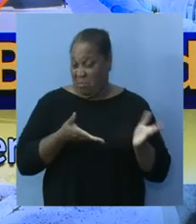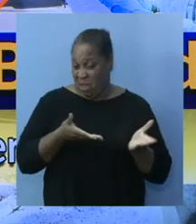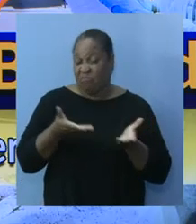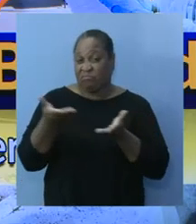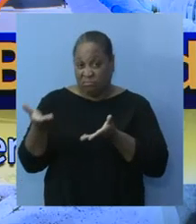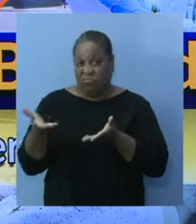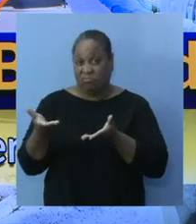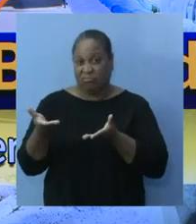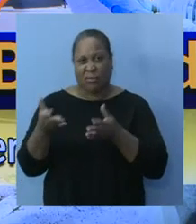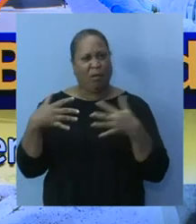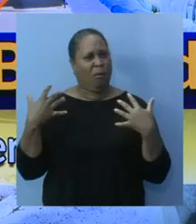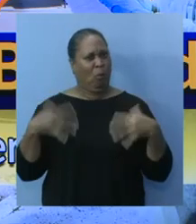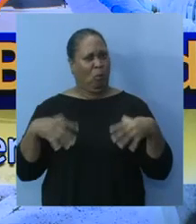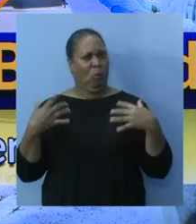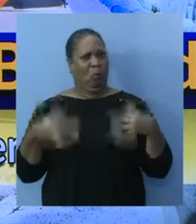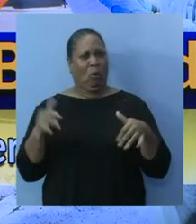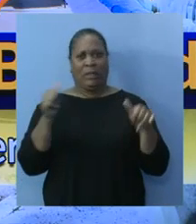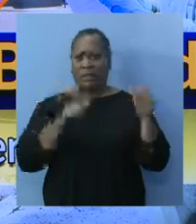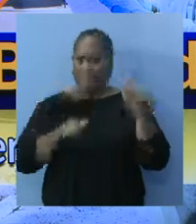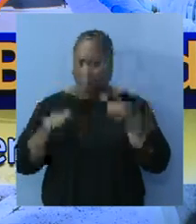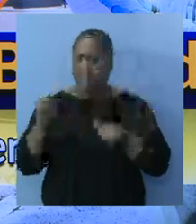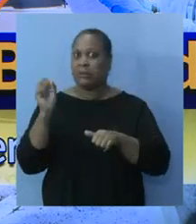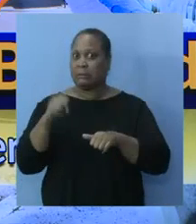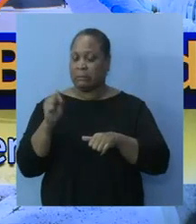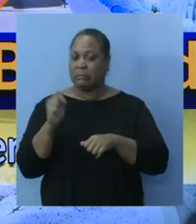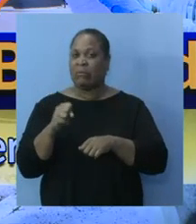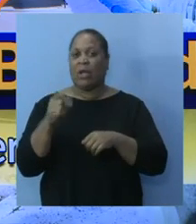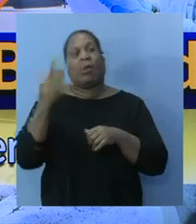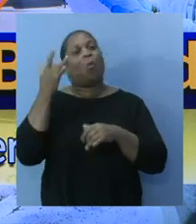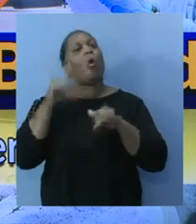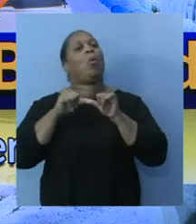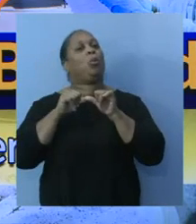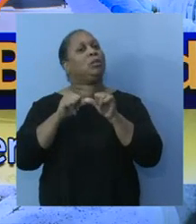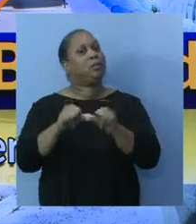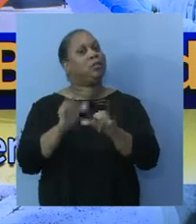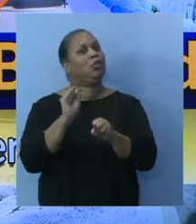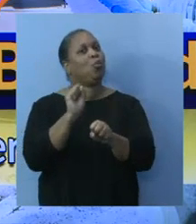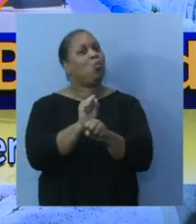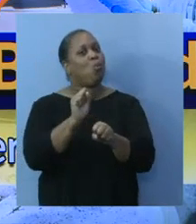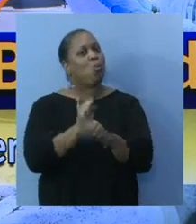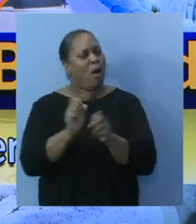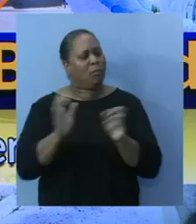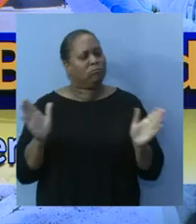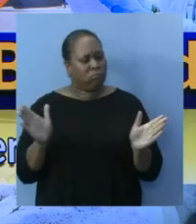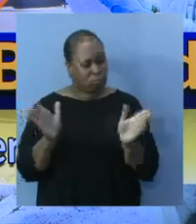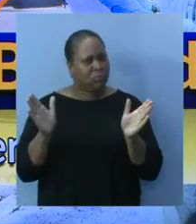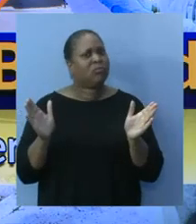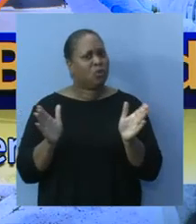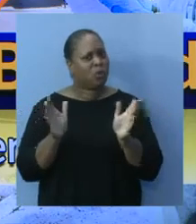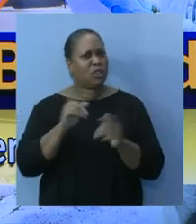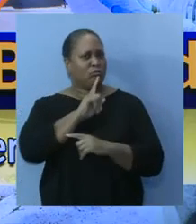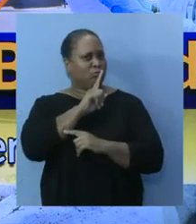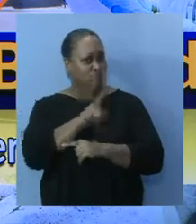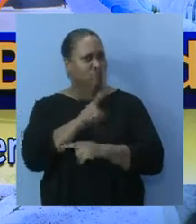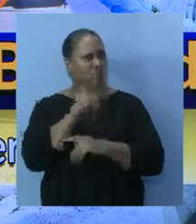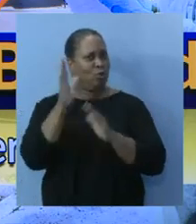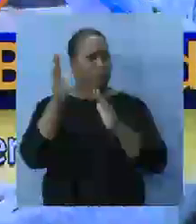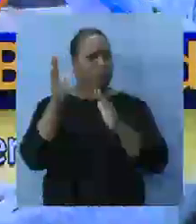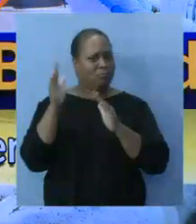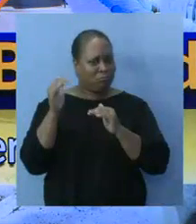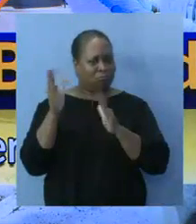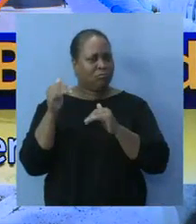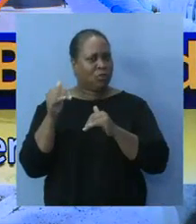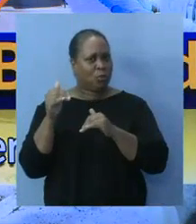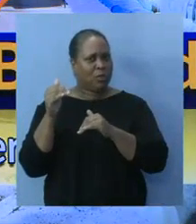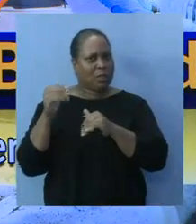marvel of science. And that is why we're going to continue the work to encourage. I am hopeful that as time goes on, as people will